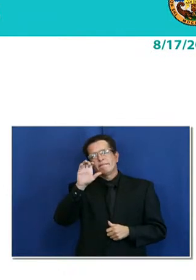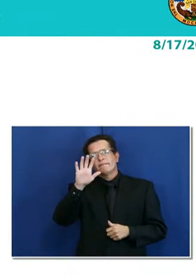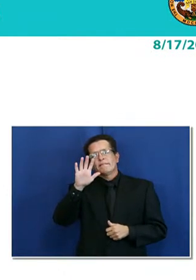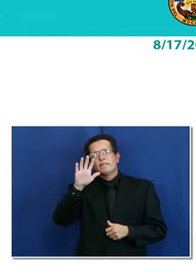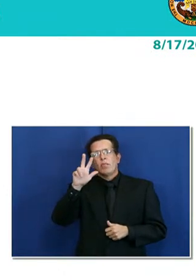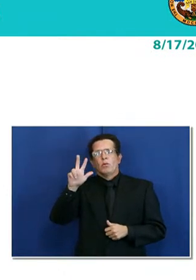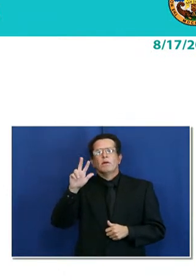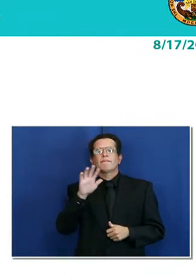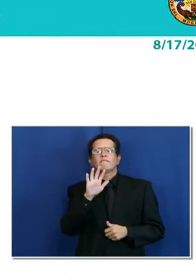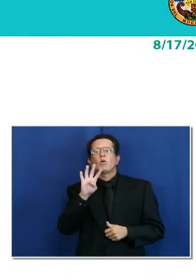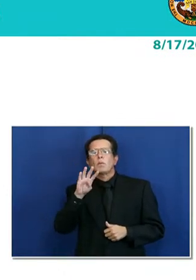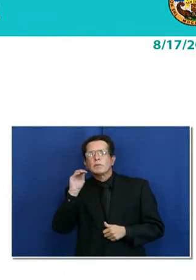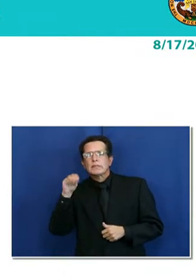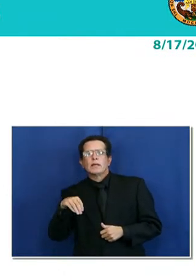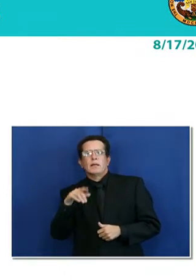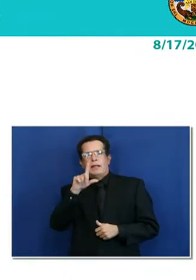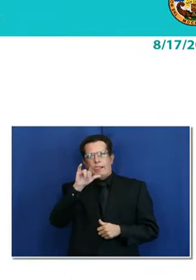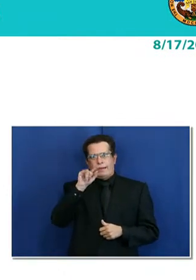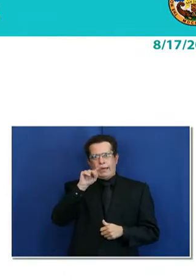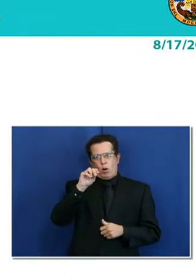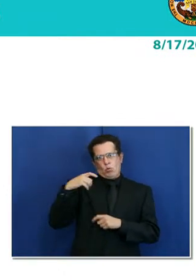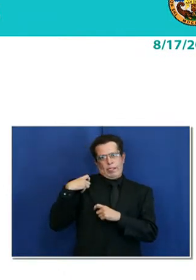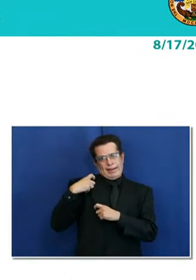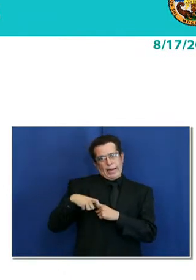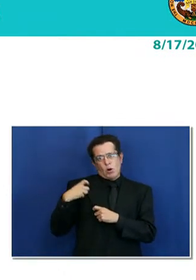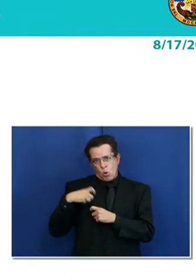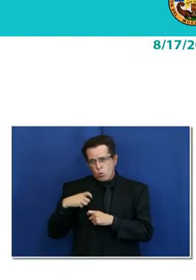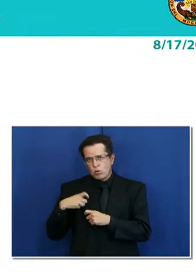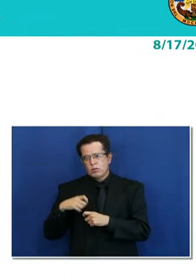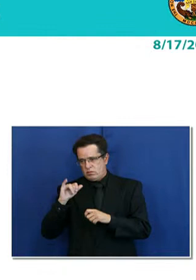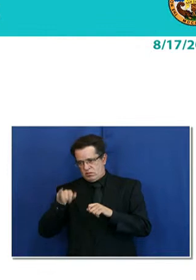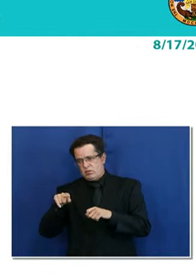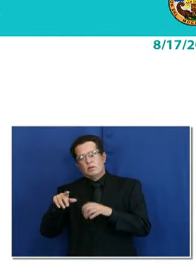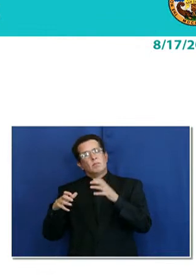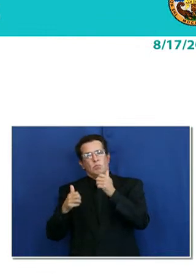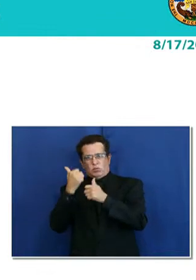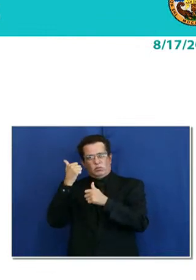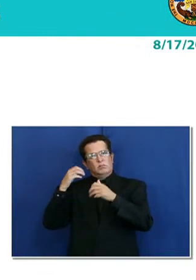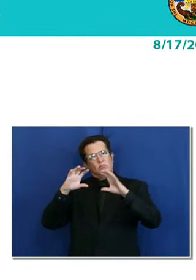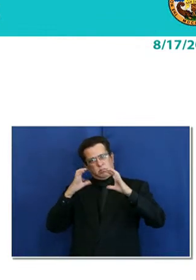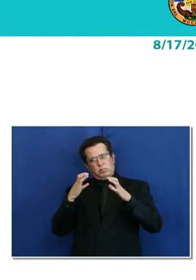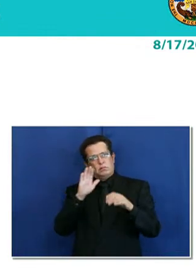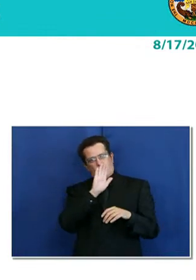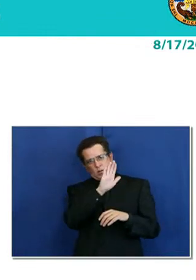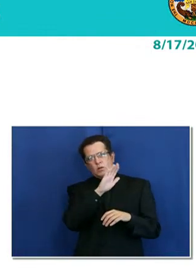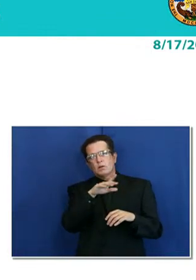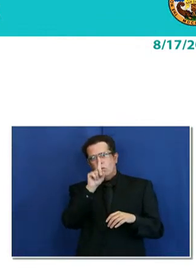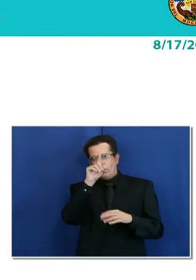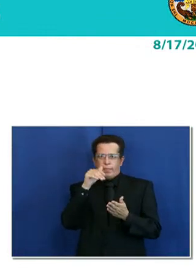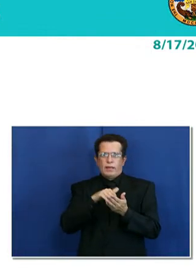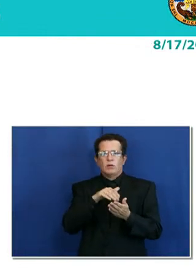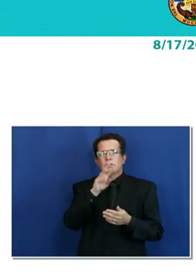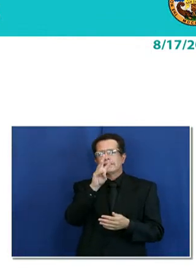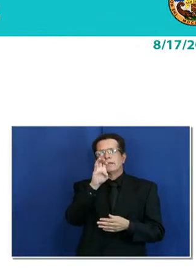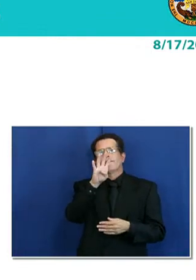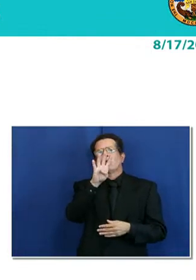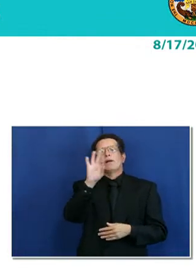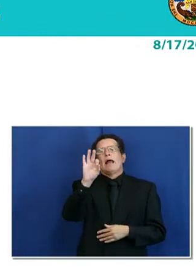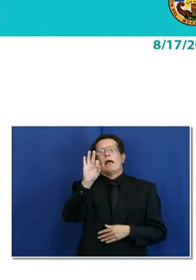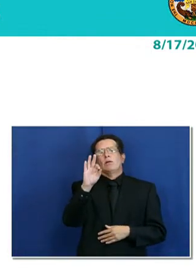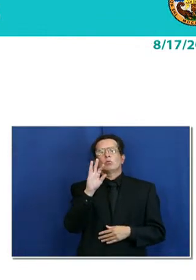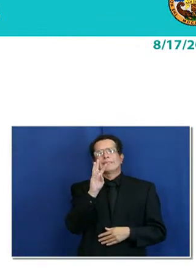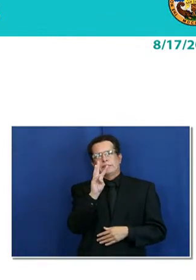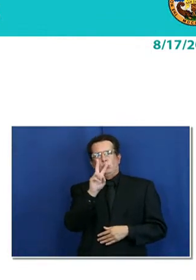1,553 or 54%. Latinos and or Hispanics represent the majority at 1,649